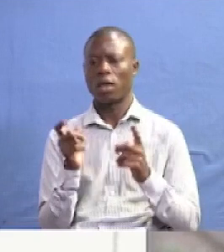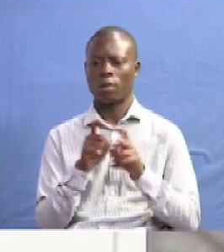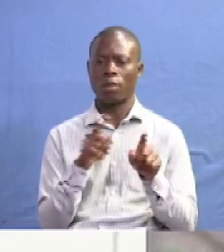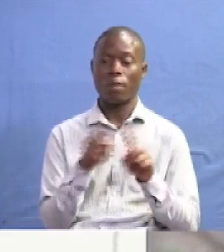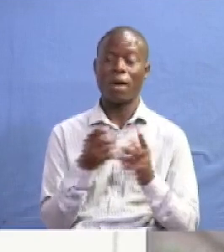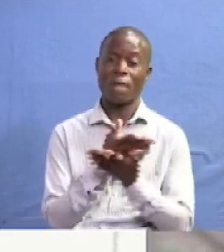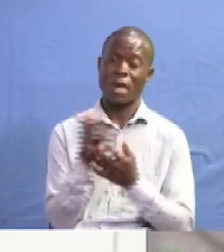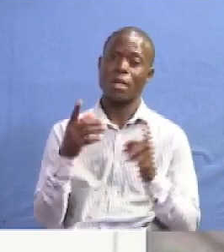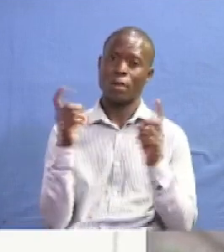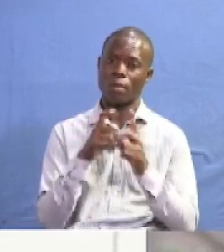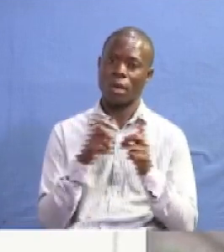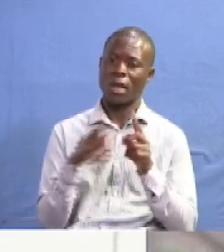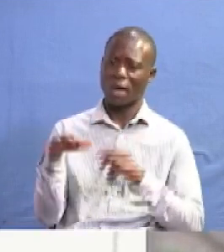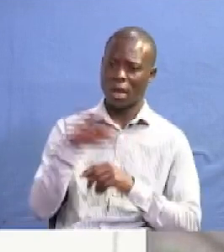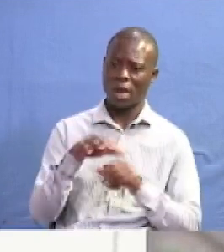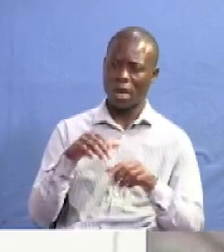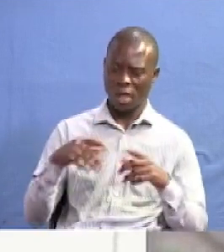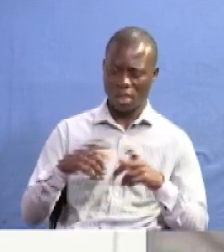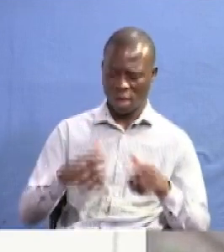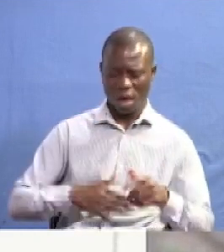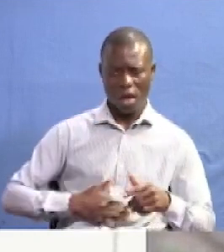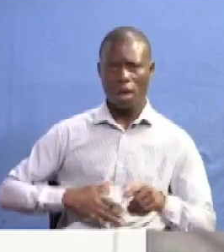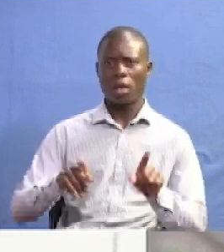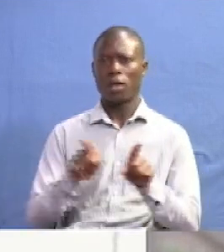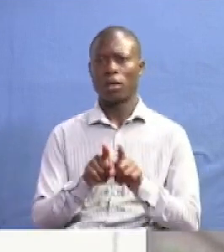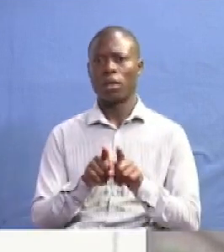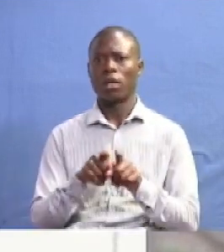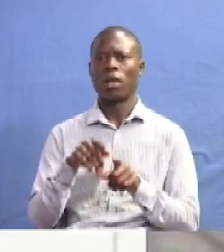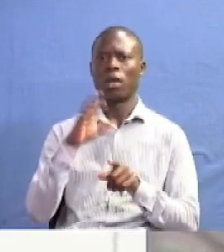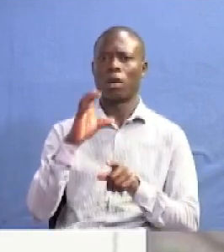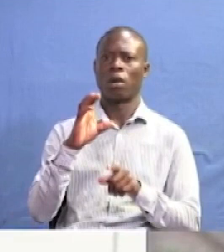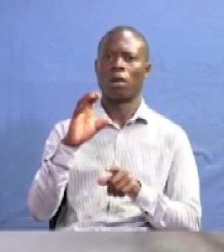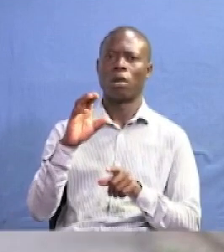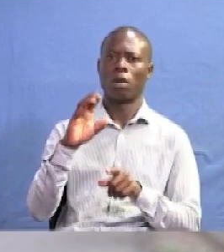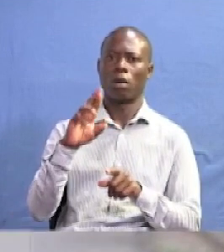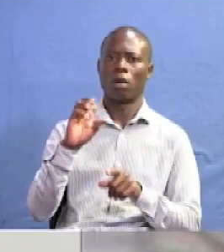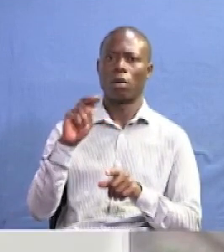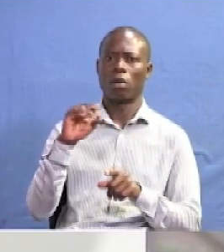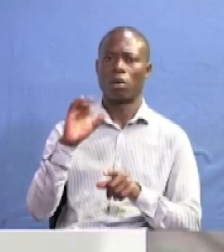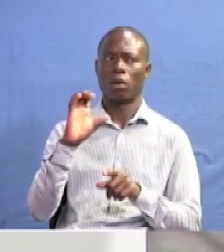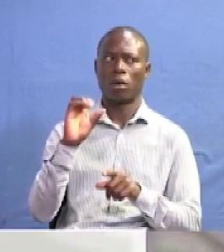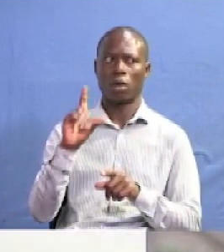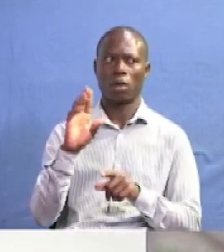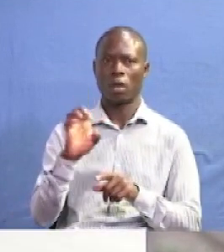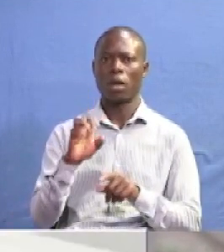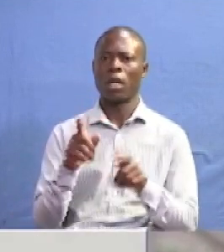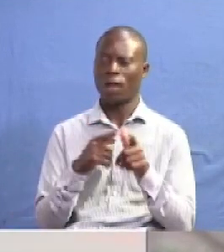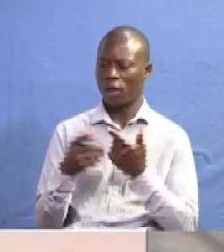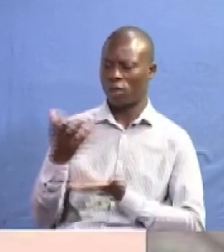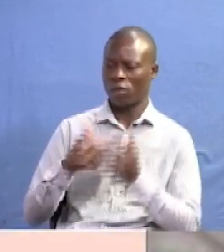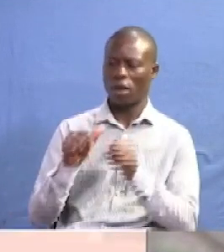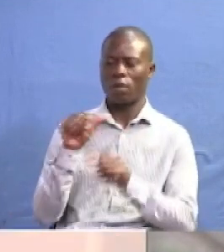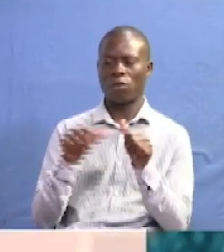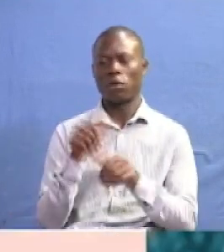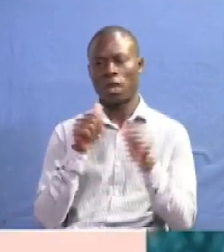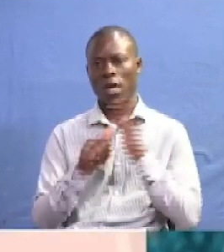a thin line between a usual pain and a chronic and acute pain caused and brought about by